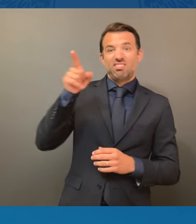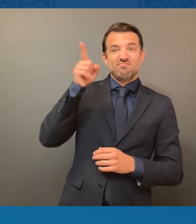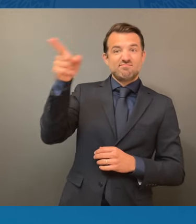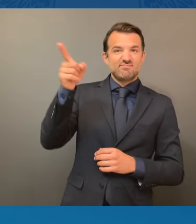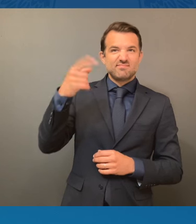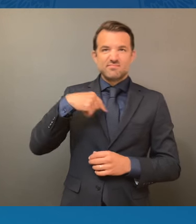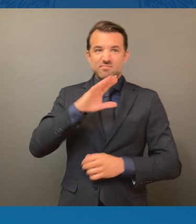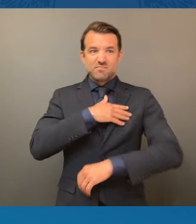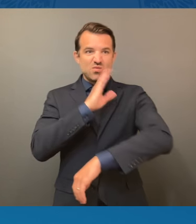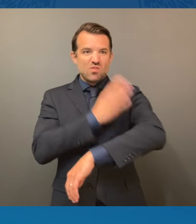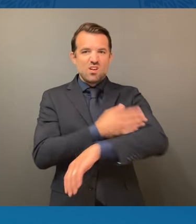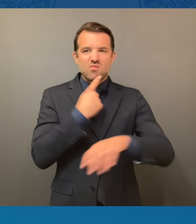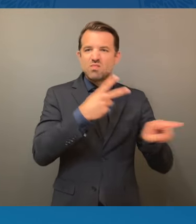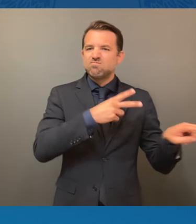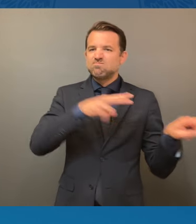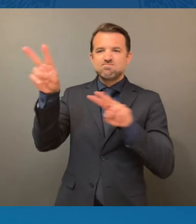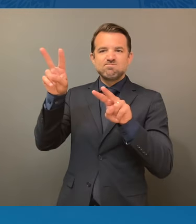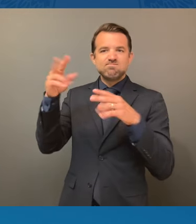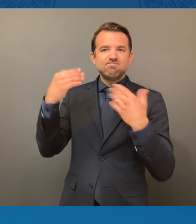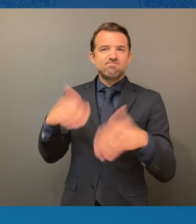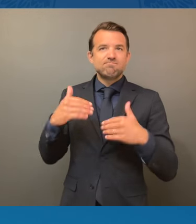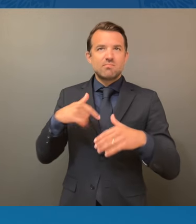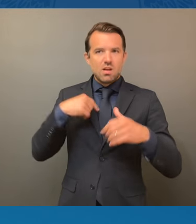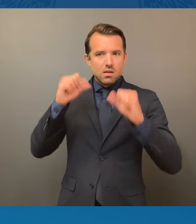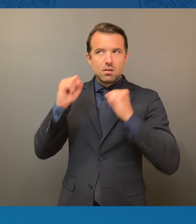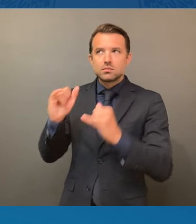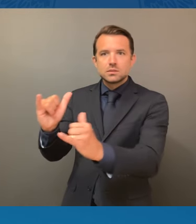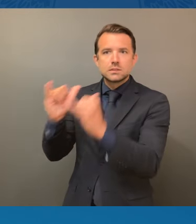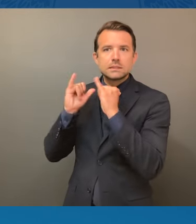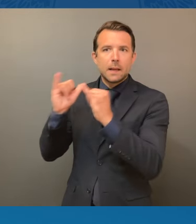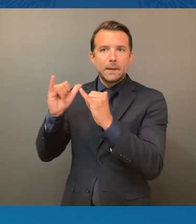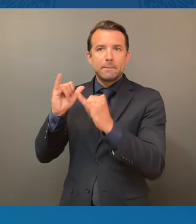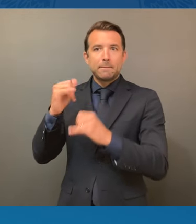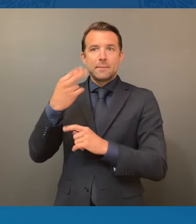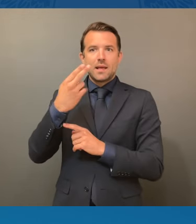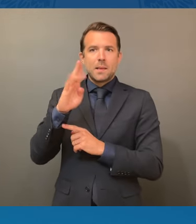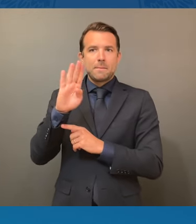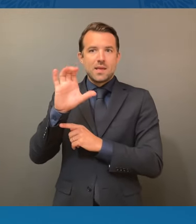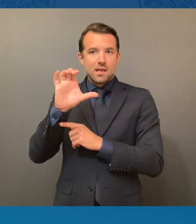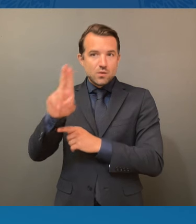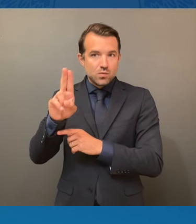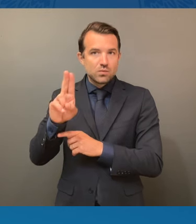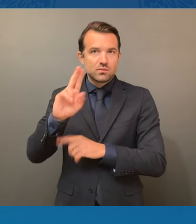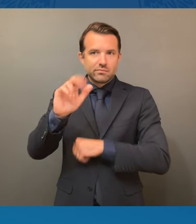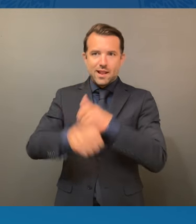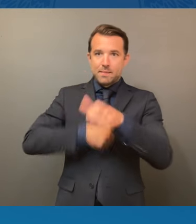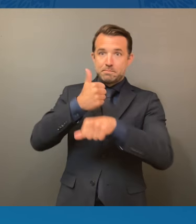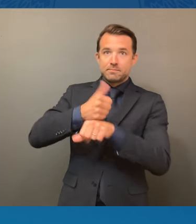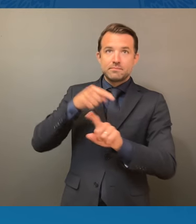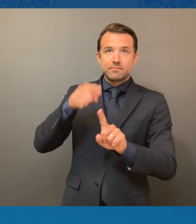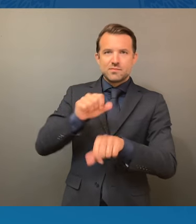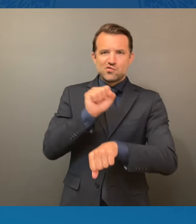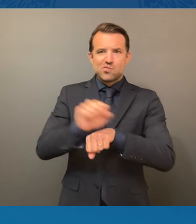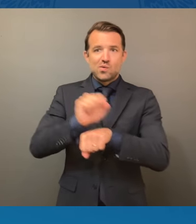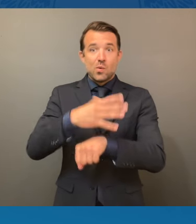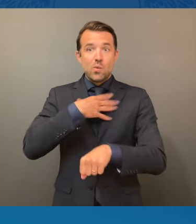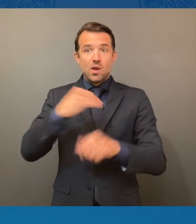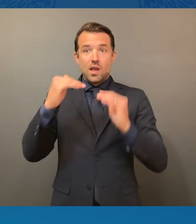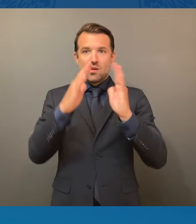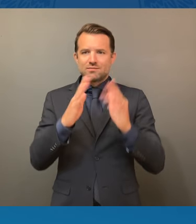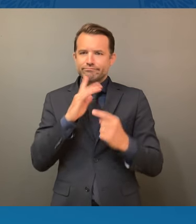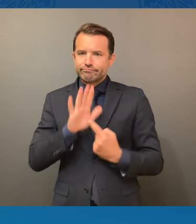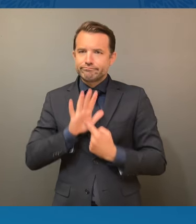strong presence of HBCU alums in the White House clearly show my daughters, our children, and the entire